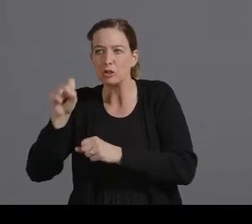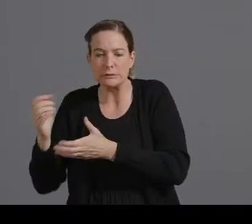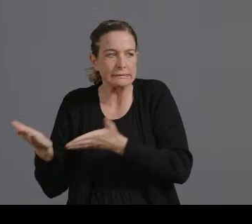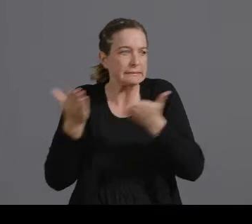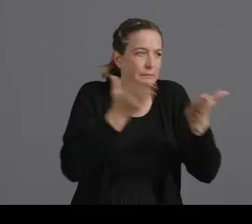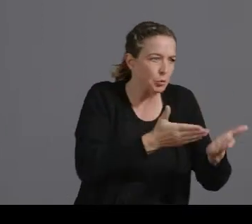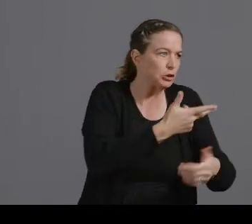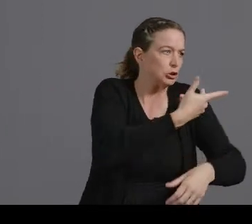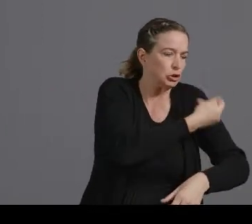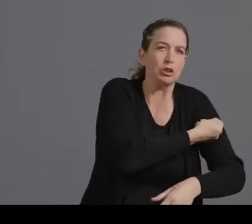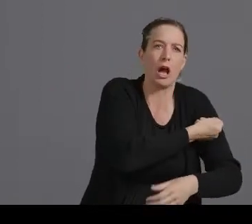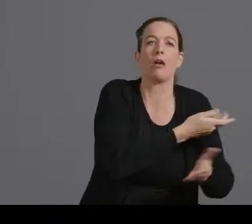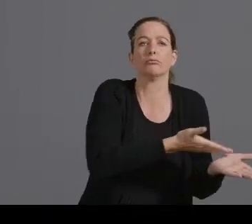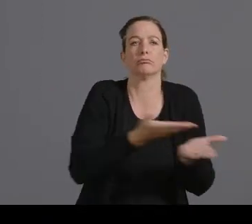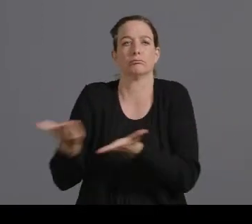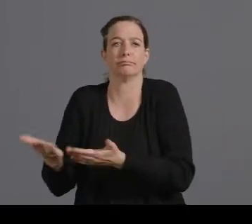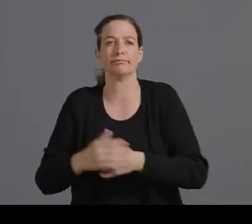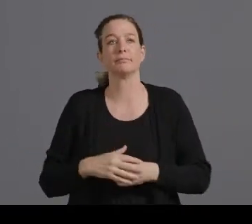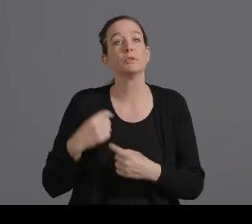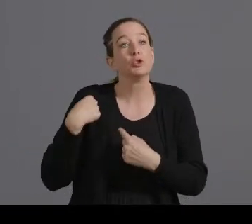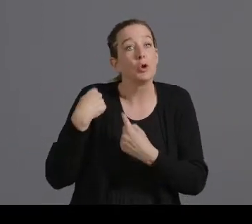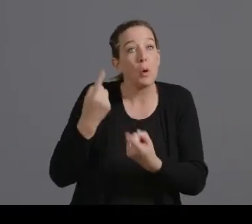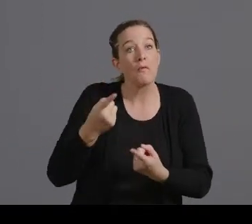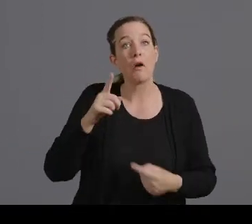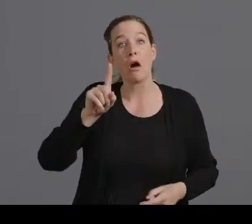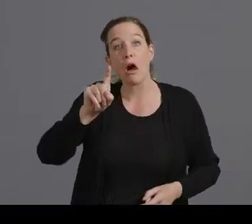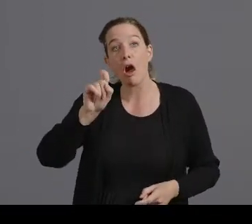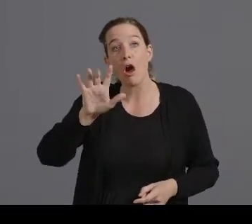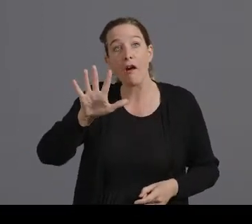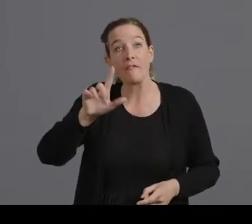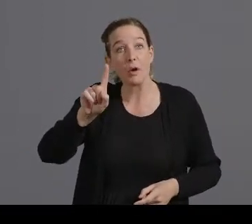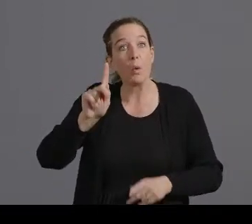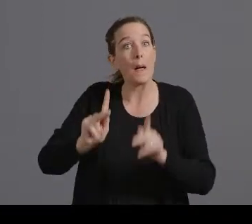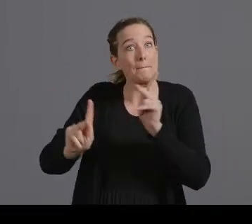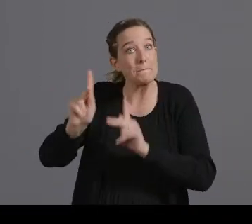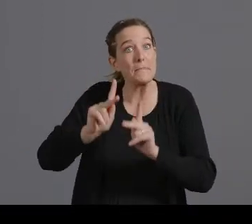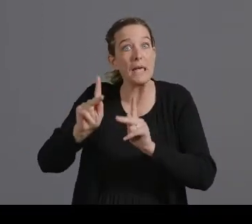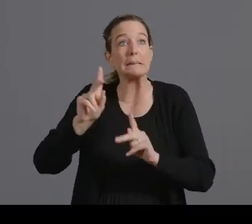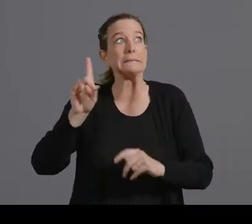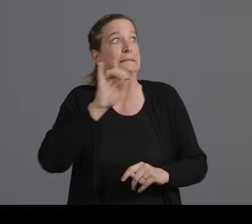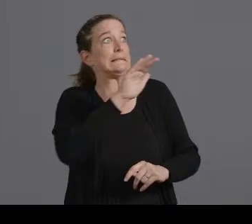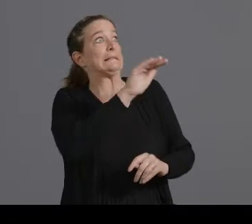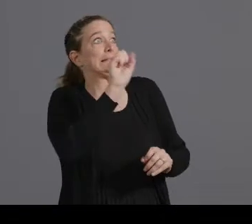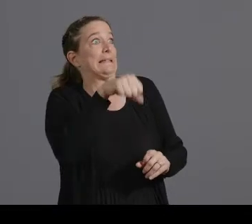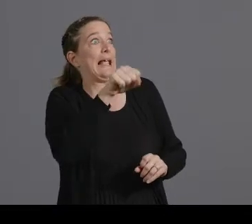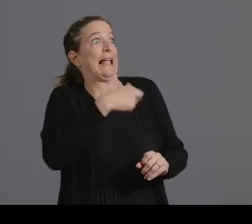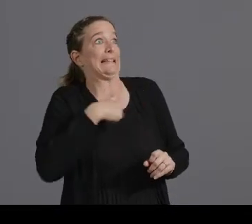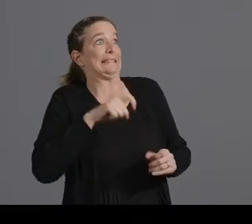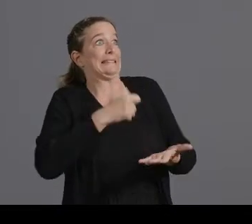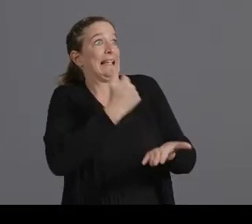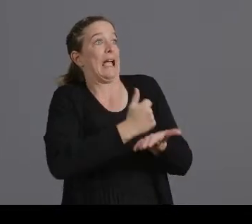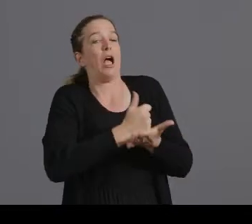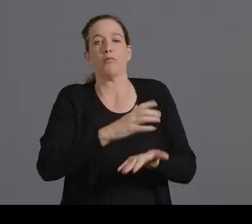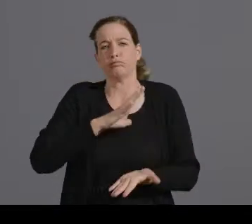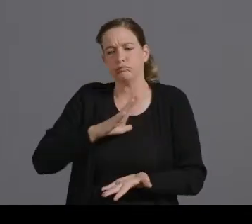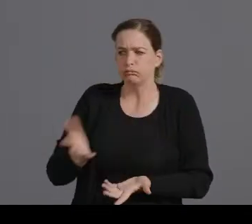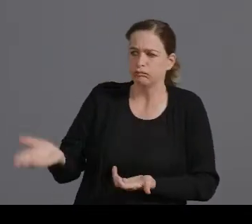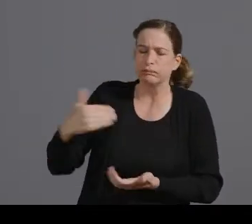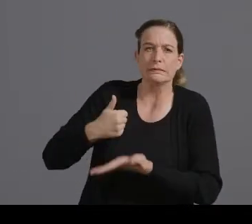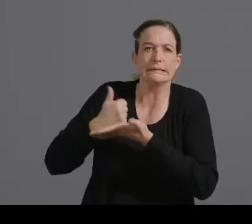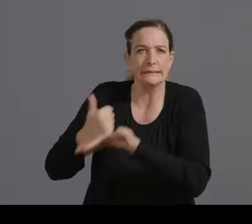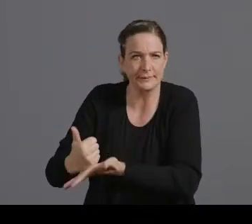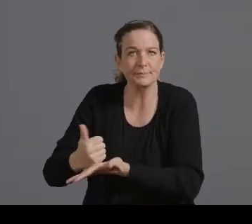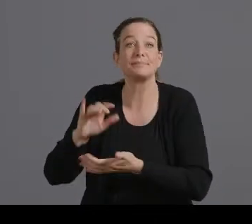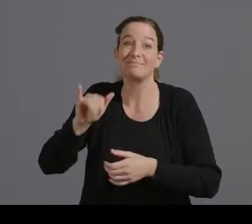vaccinated. So far, we've had about 151 individuals take us up on that. Those efforts will continue, and the